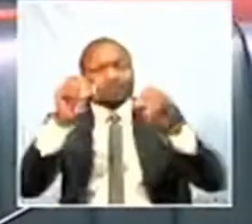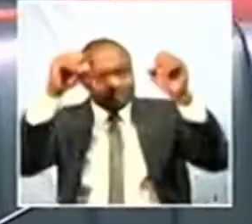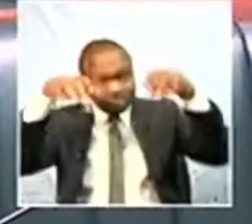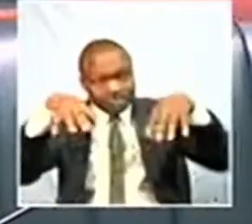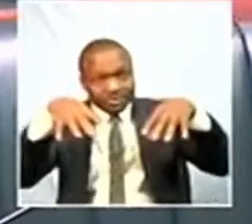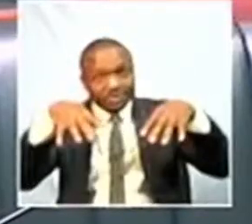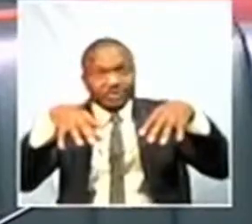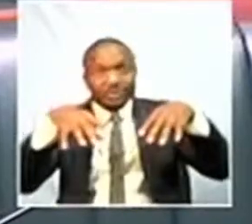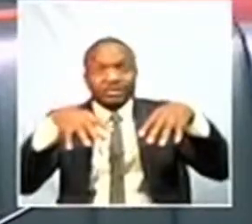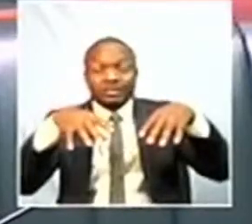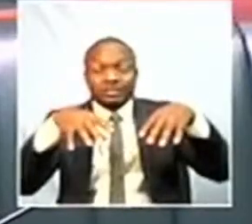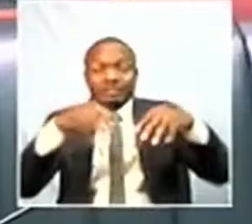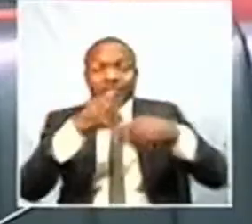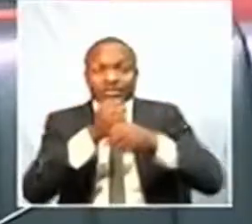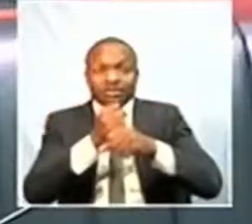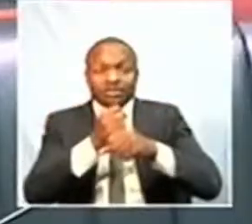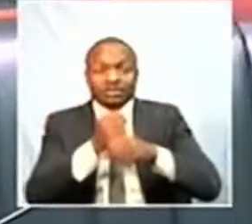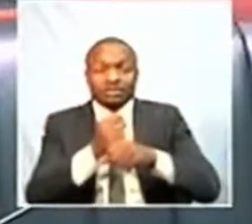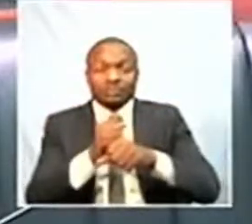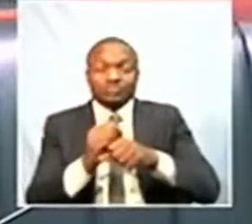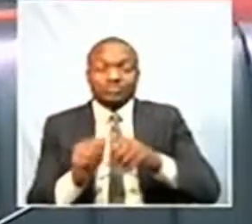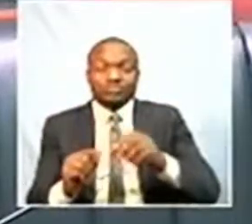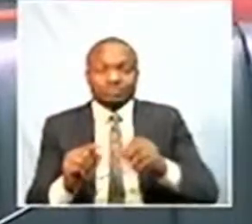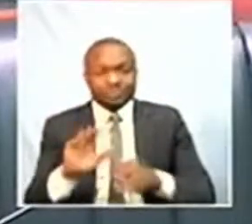electricity. Madam Speaker, not only